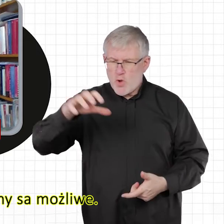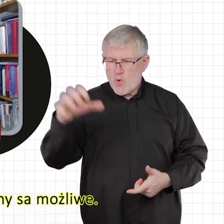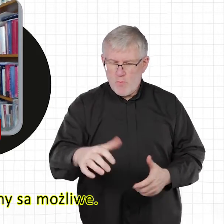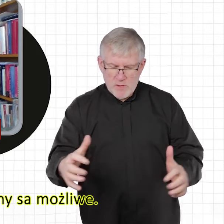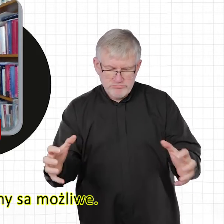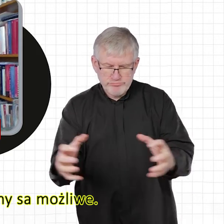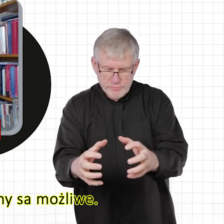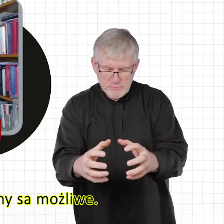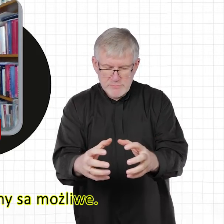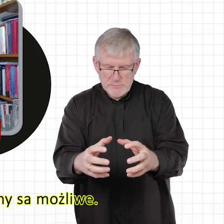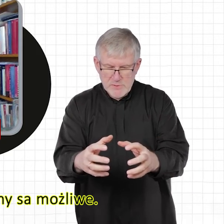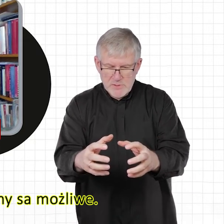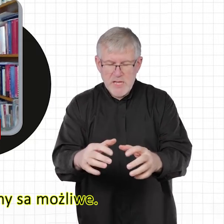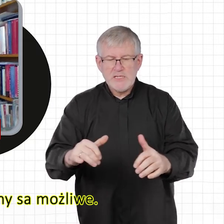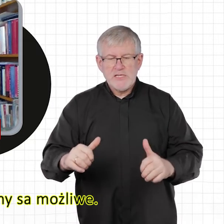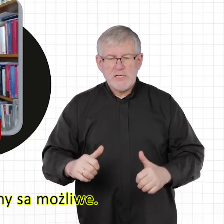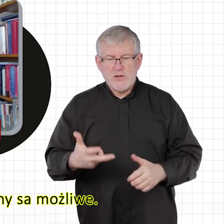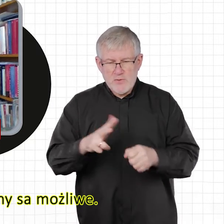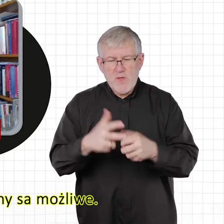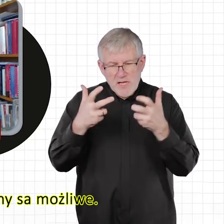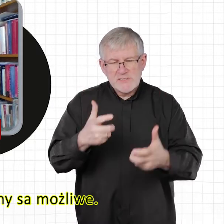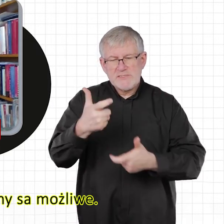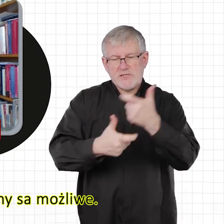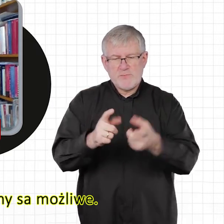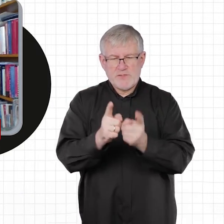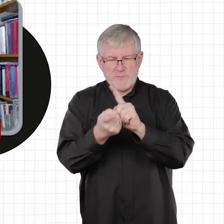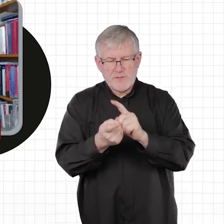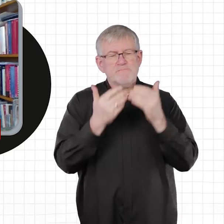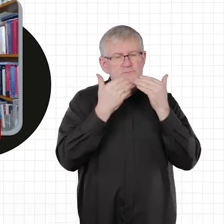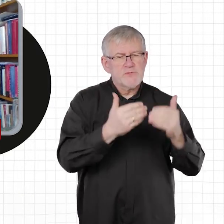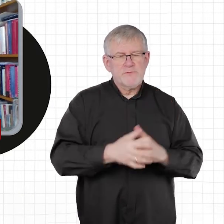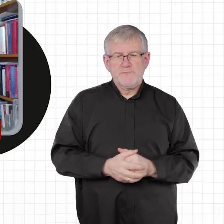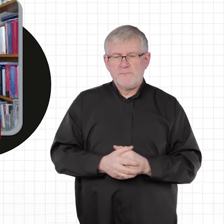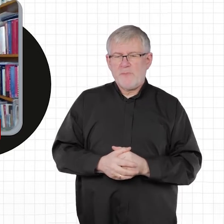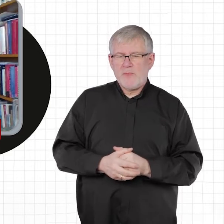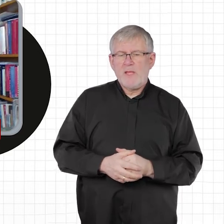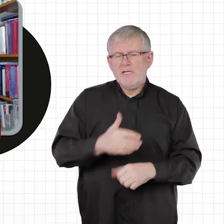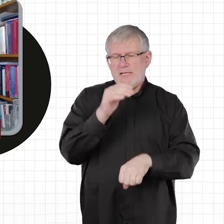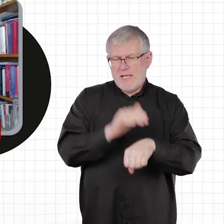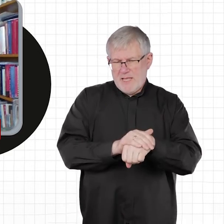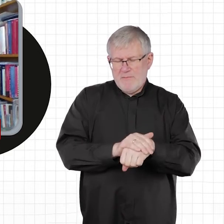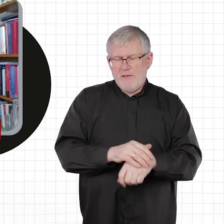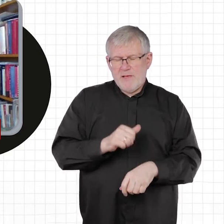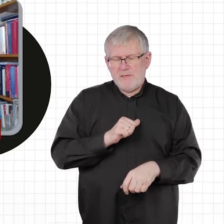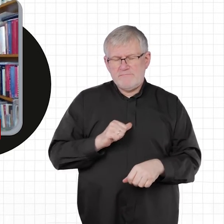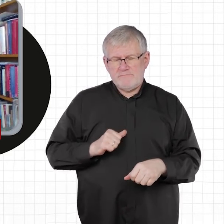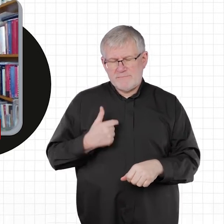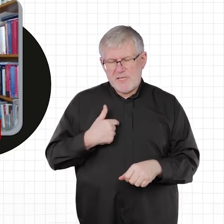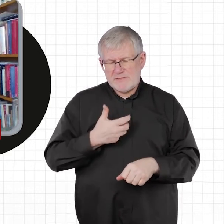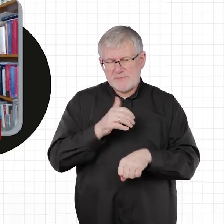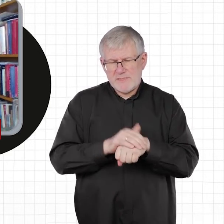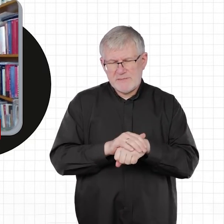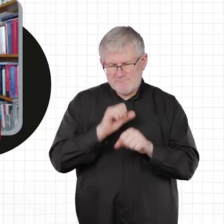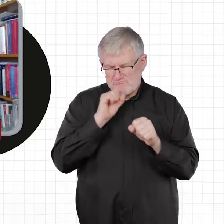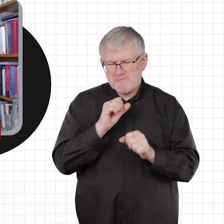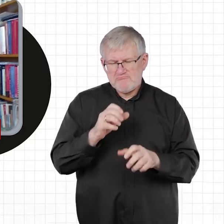you should be able to have the belief that changes are possible. You have examples everywhere that you look.